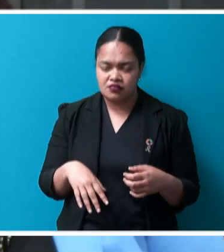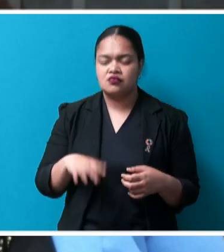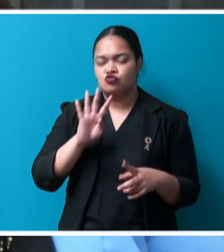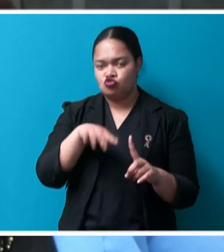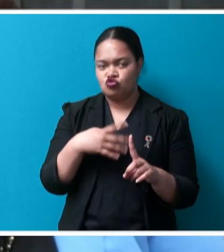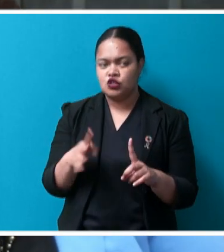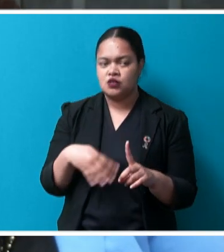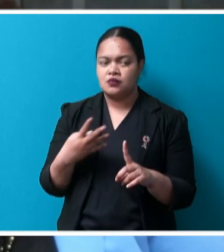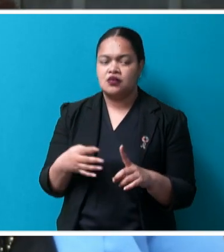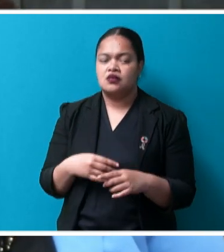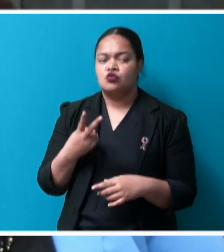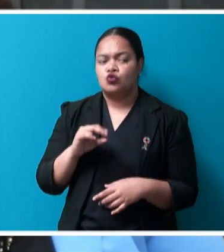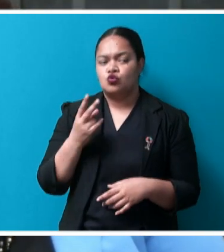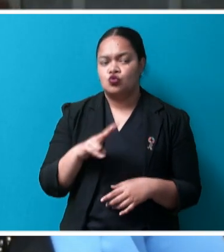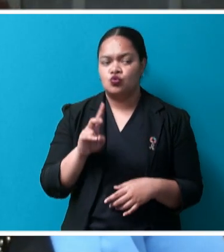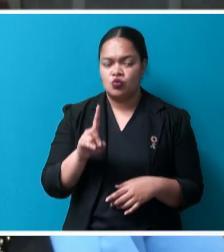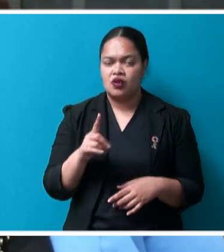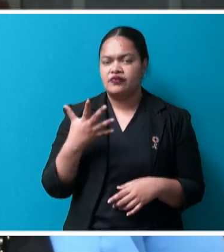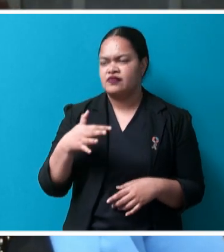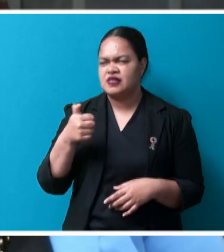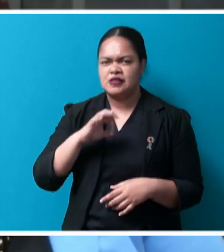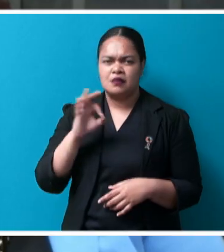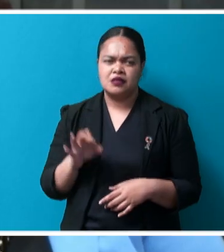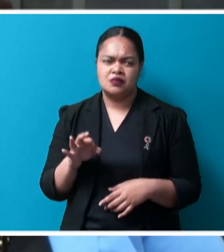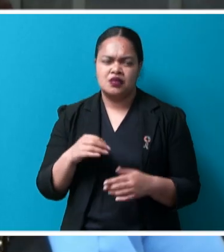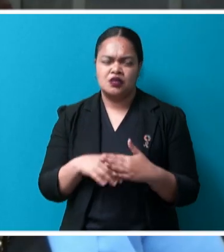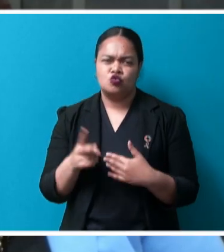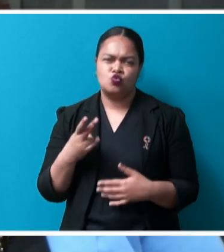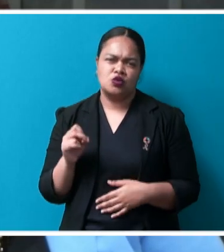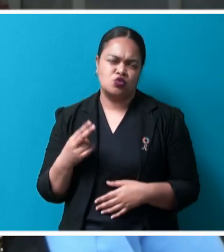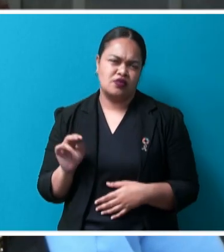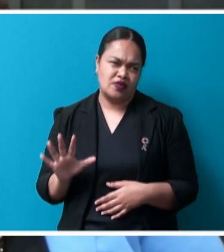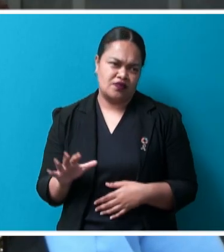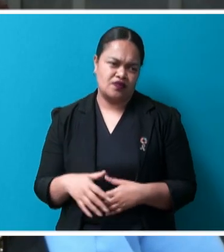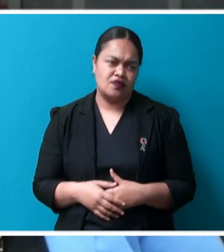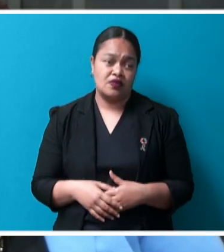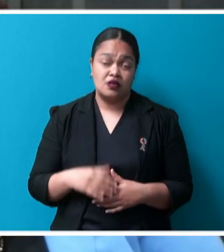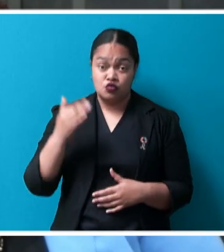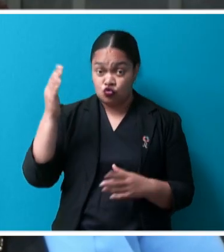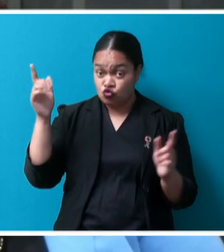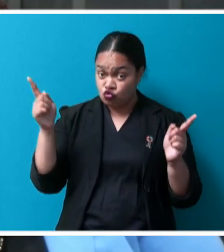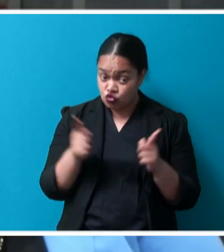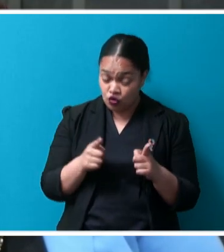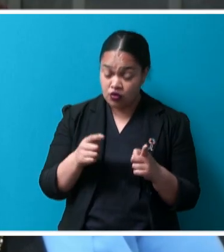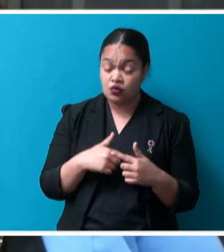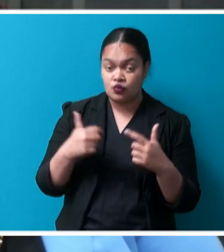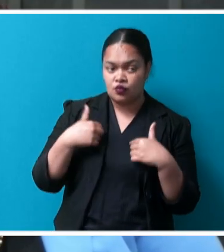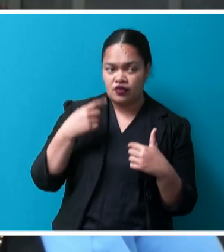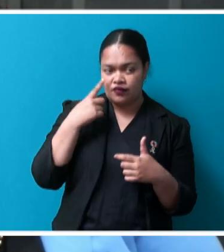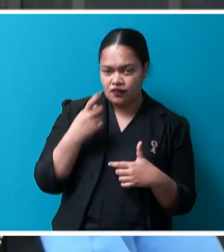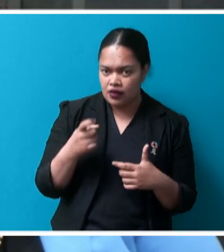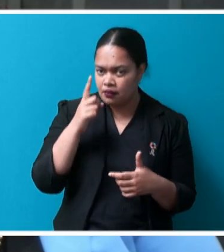with 2021 to about 56% in 2025. In short, we are now finding people